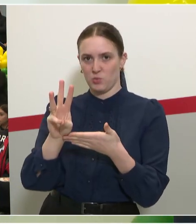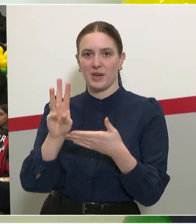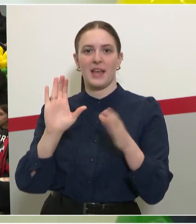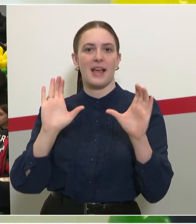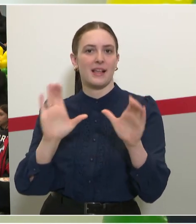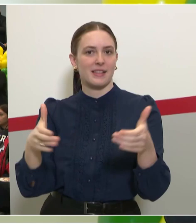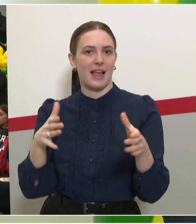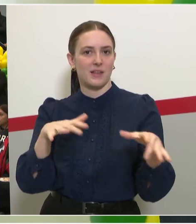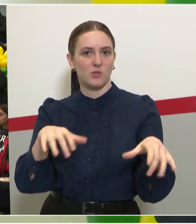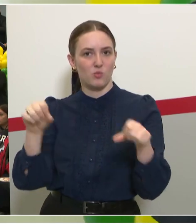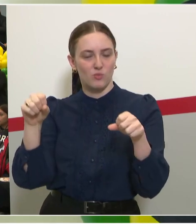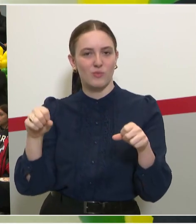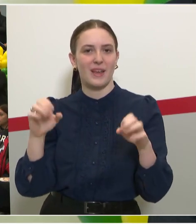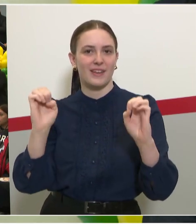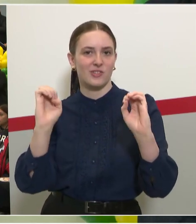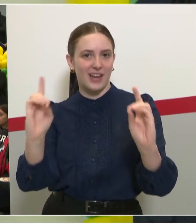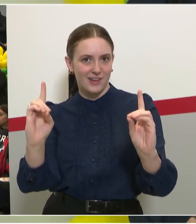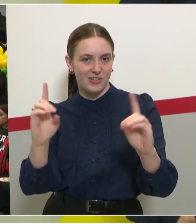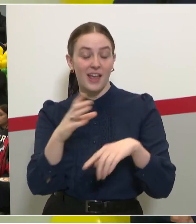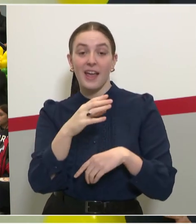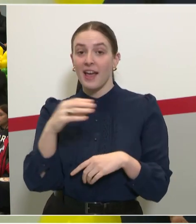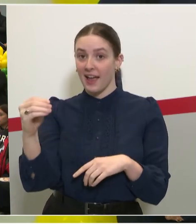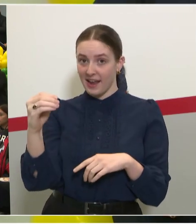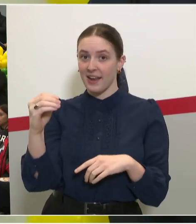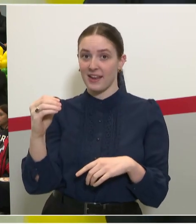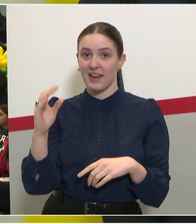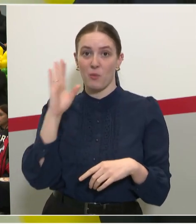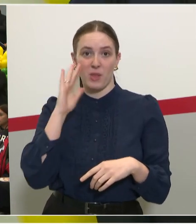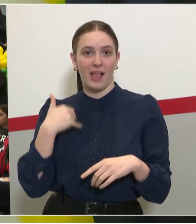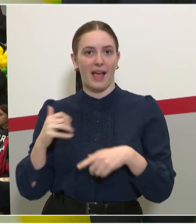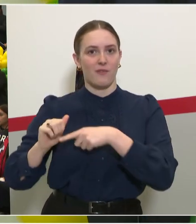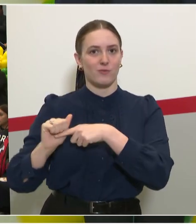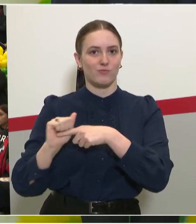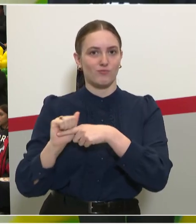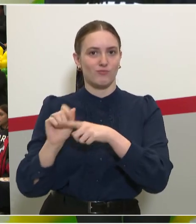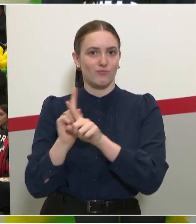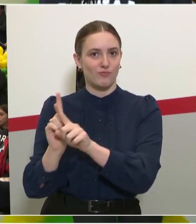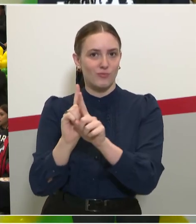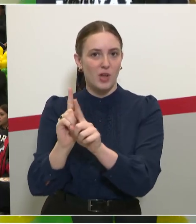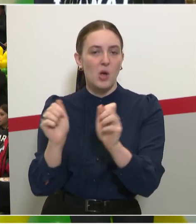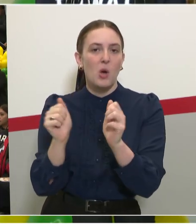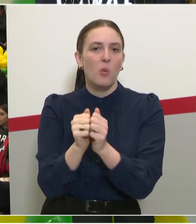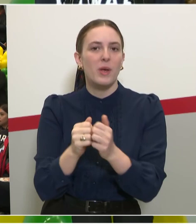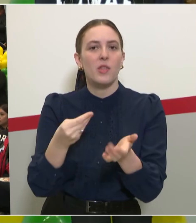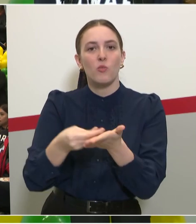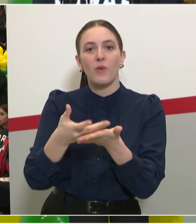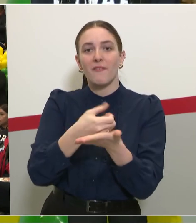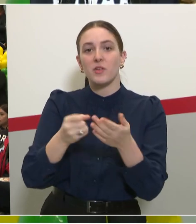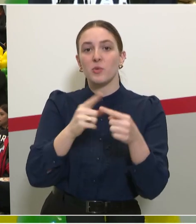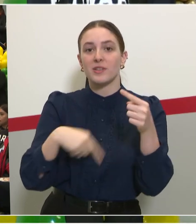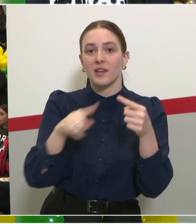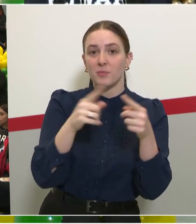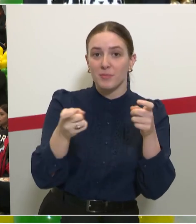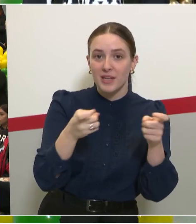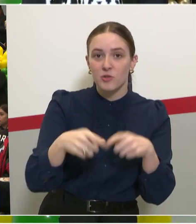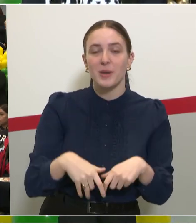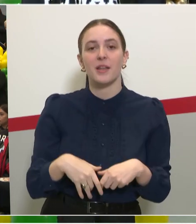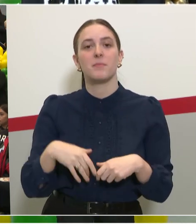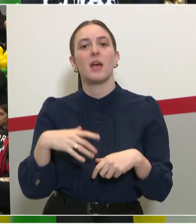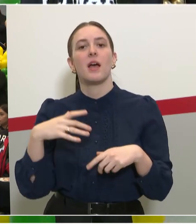classroom education, and they'll be getting apprenticeship in things like revenue cycle management and medical